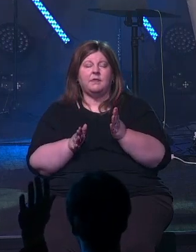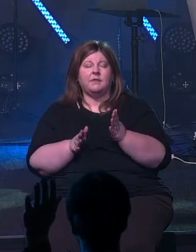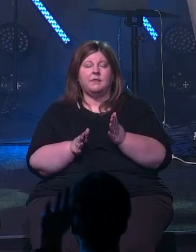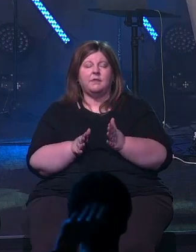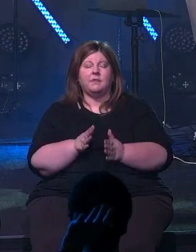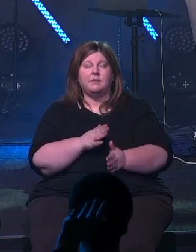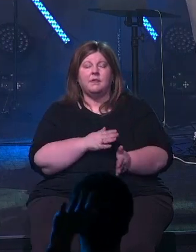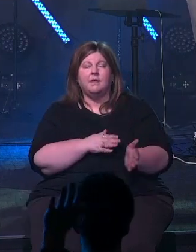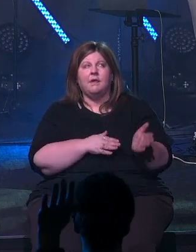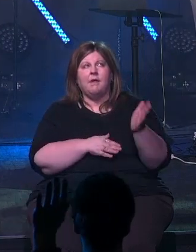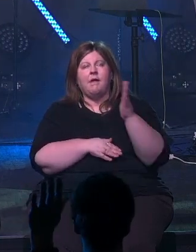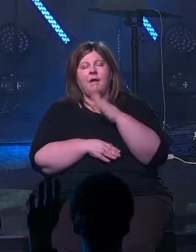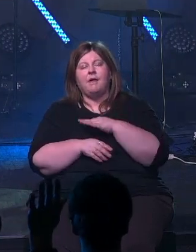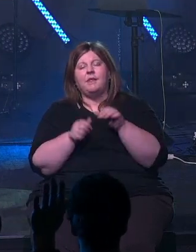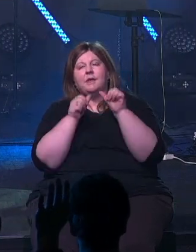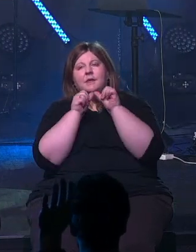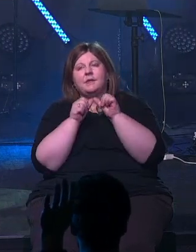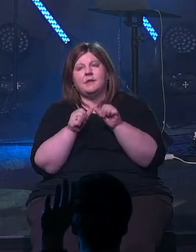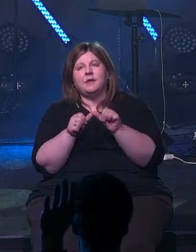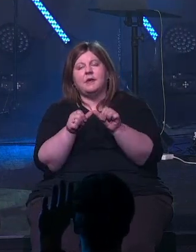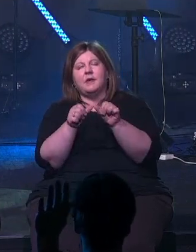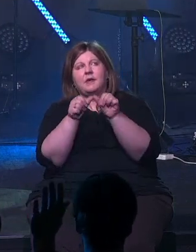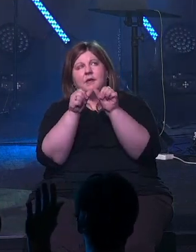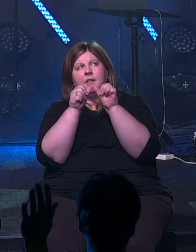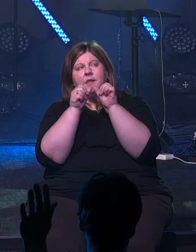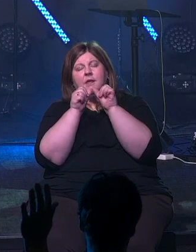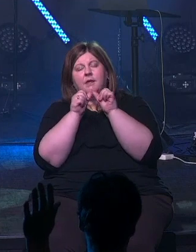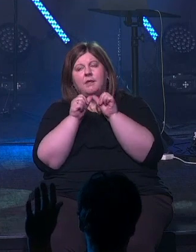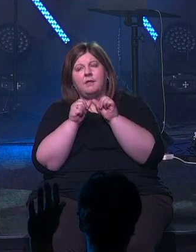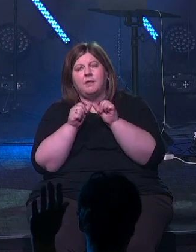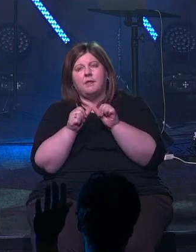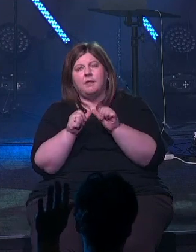Savior all the day